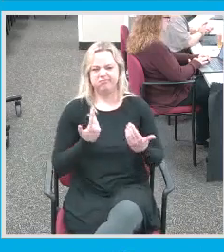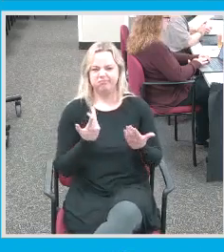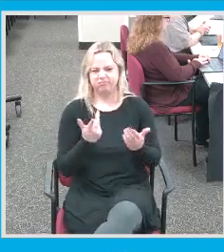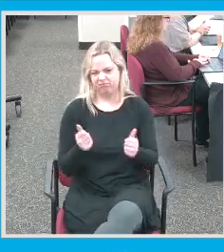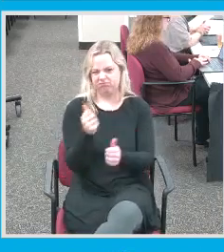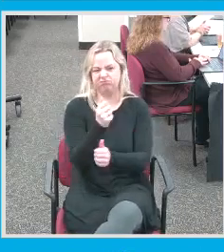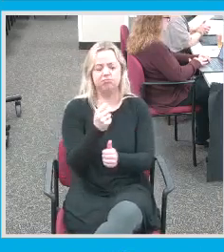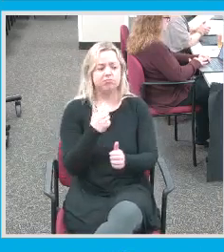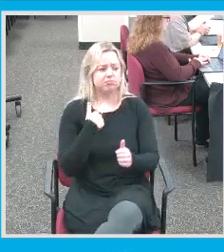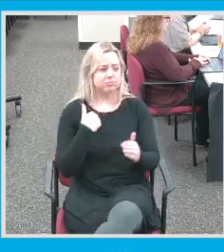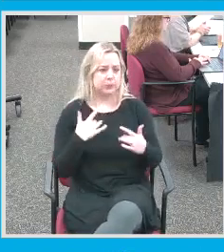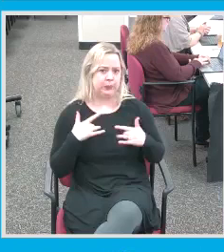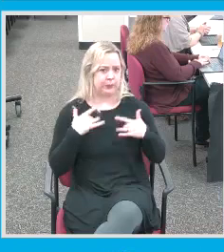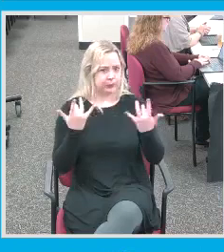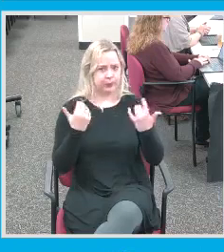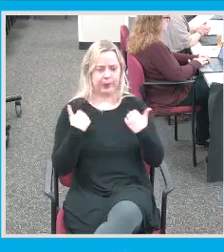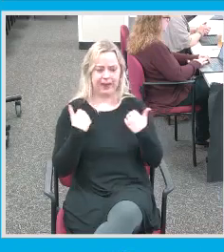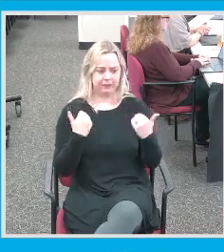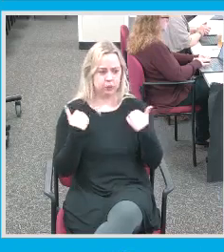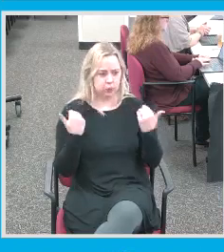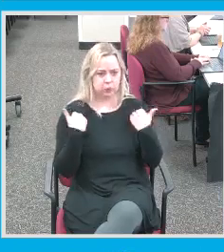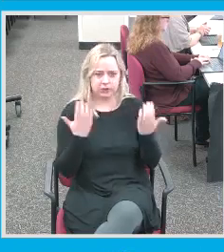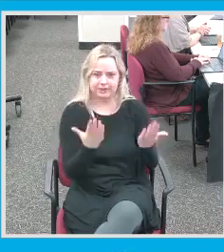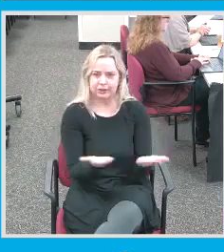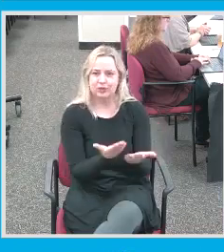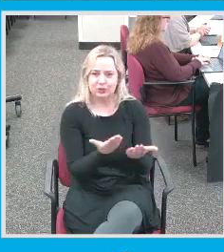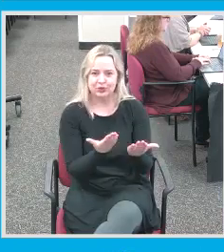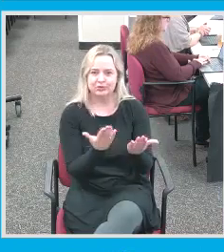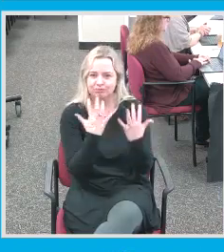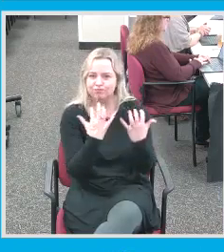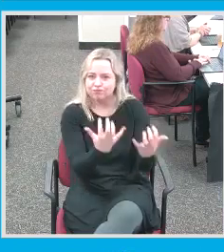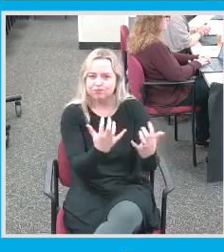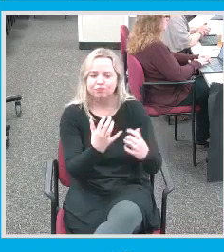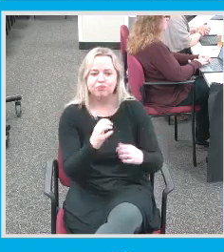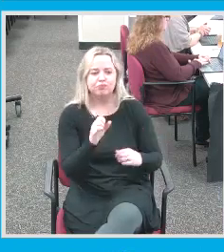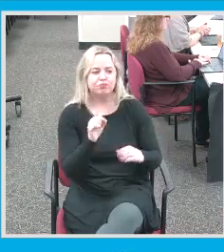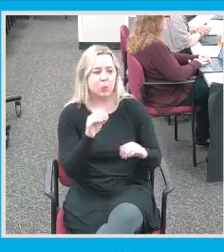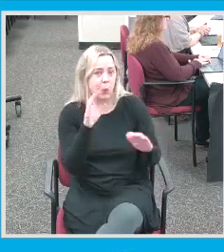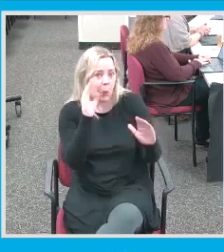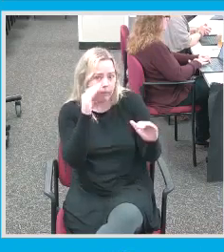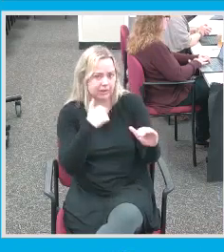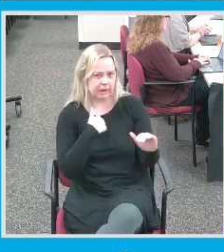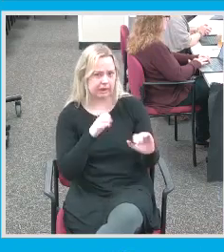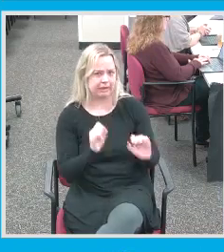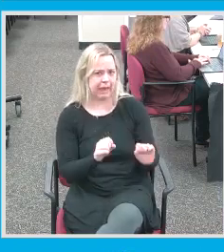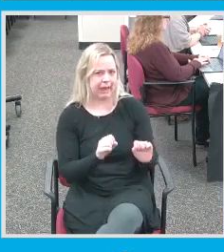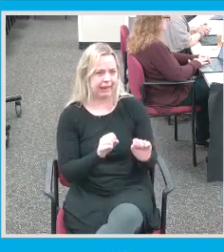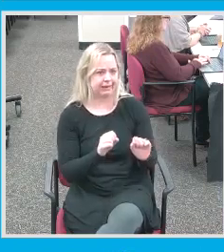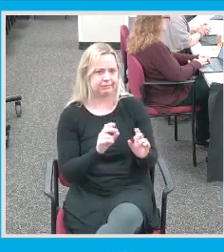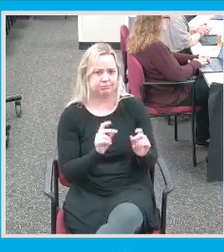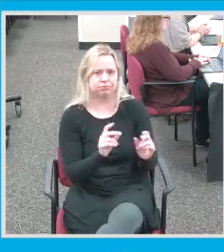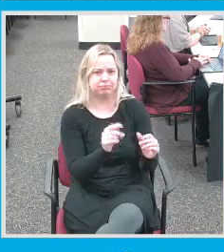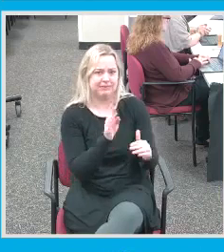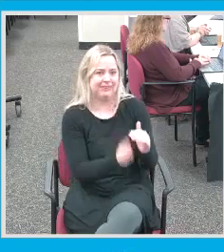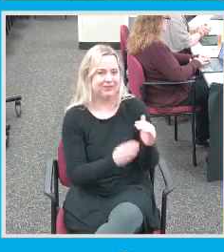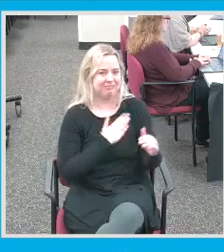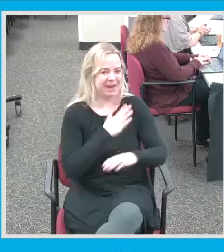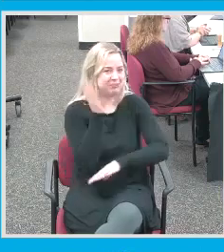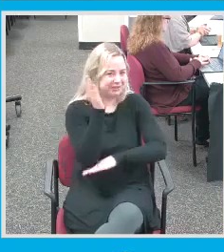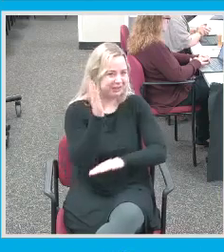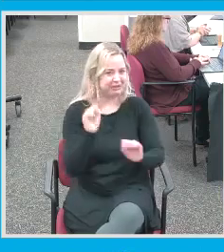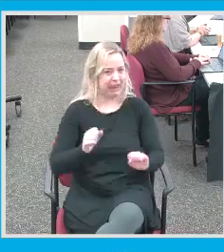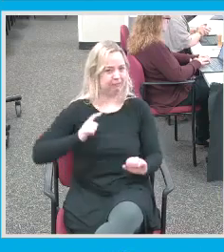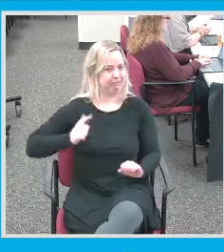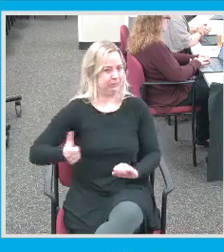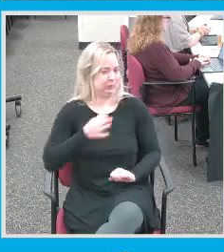of our youth here that we've been working with. And so hopefully I can get through this so we can get to them. But